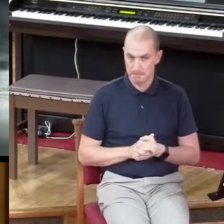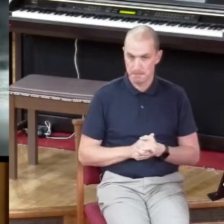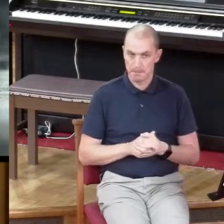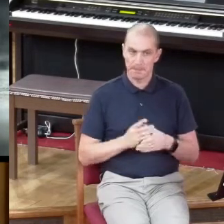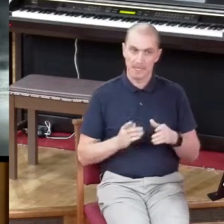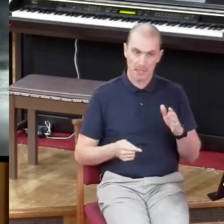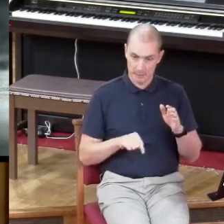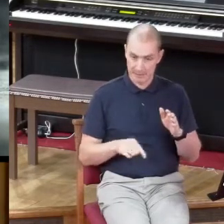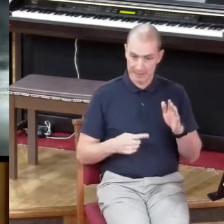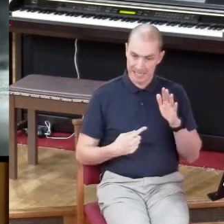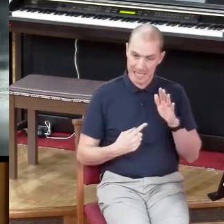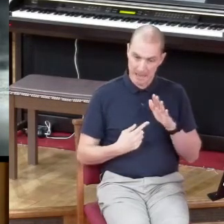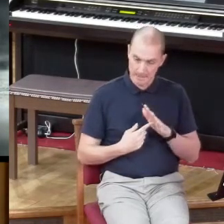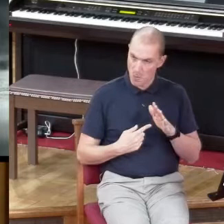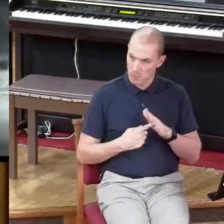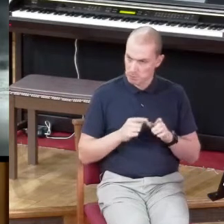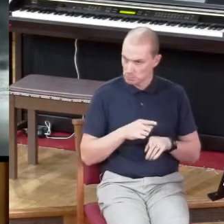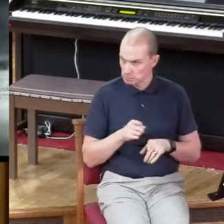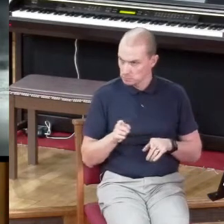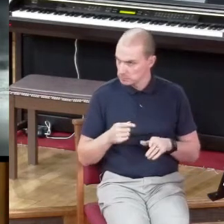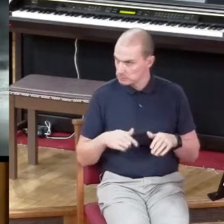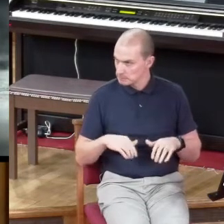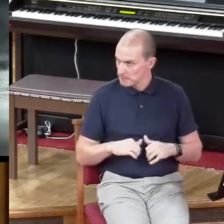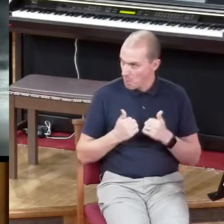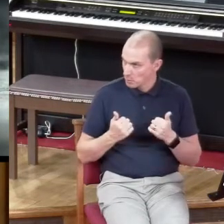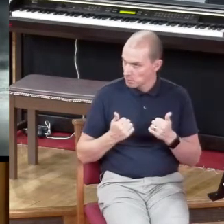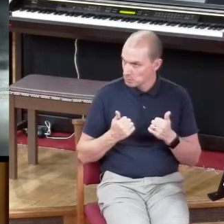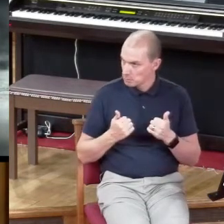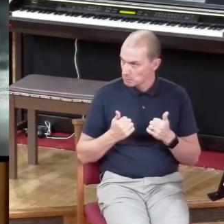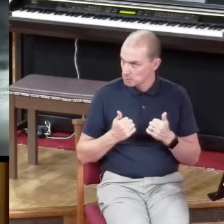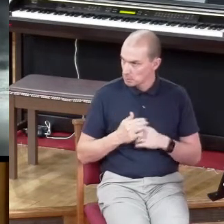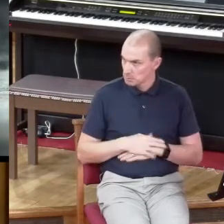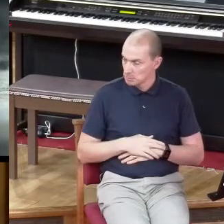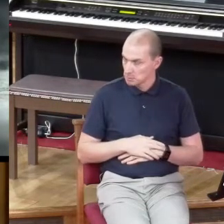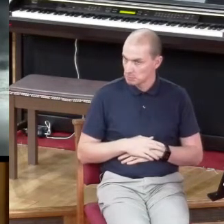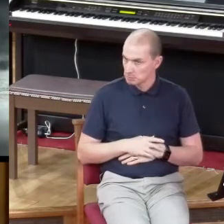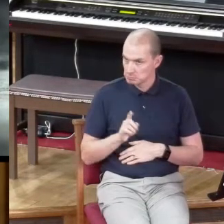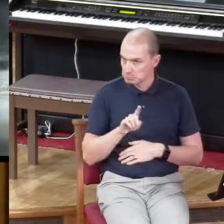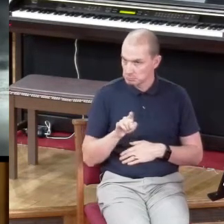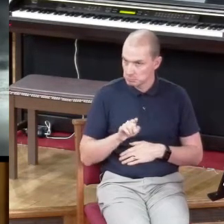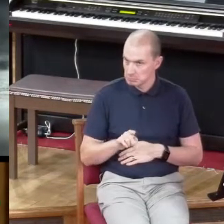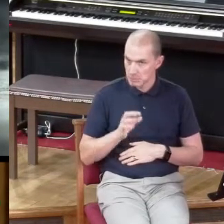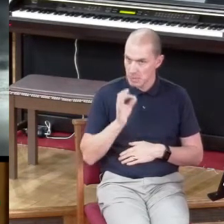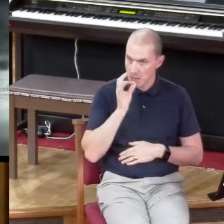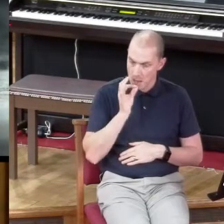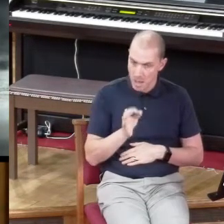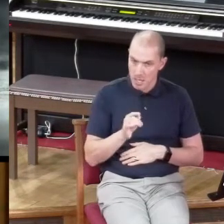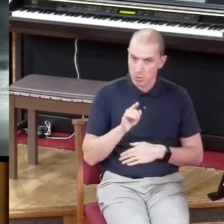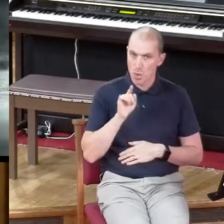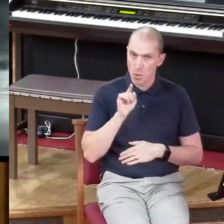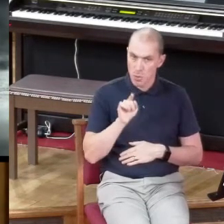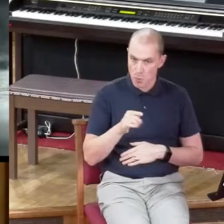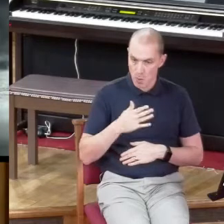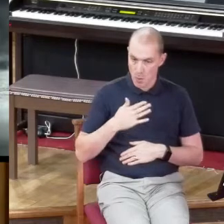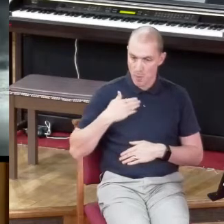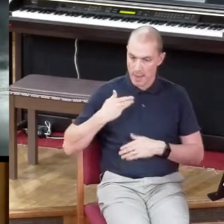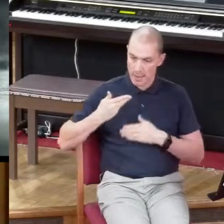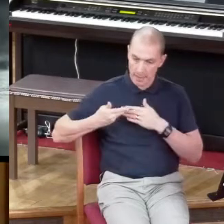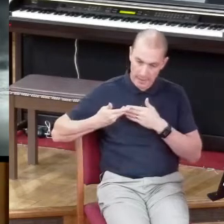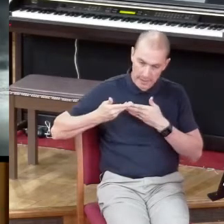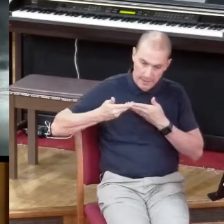to you this morning? And we end as we began. What do you want to leave to the